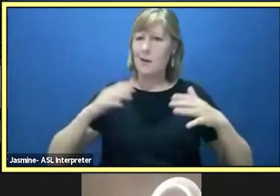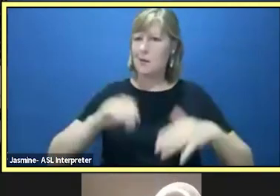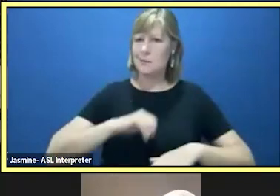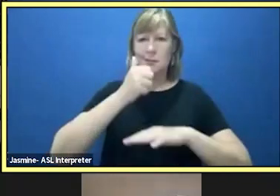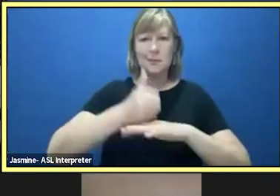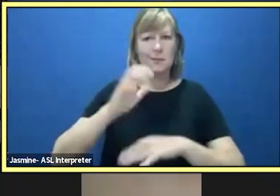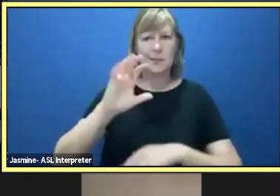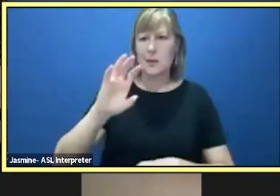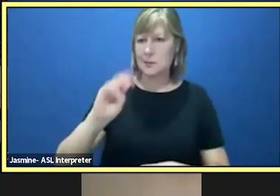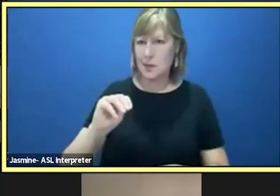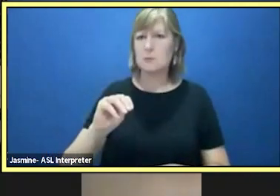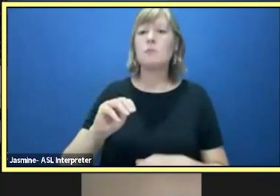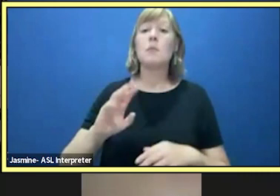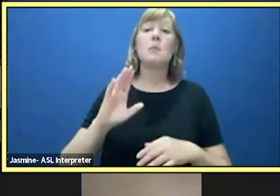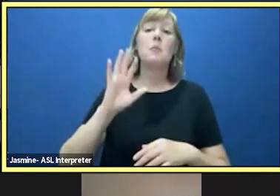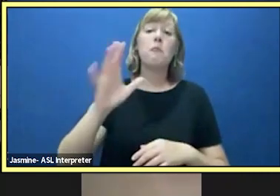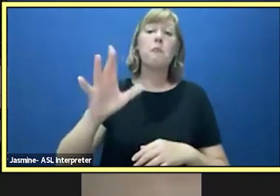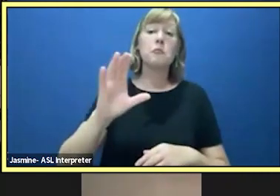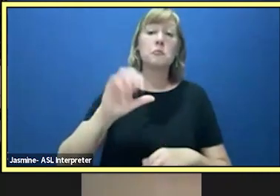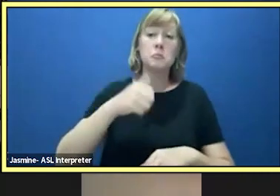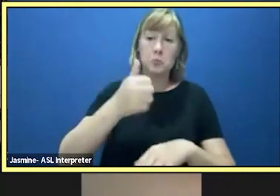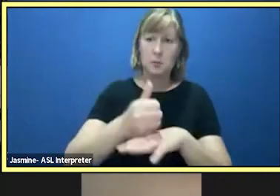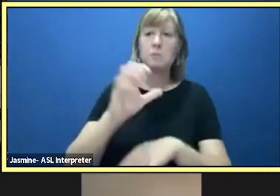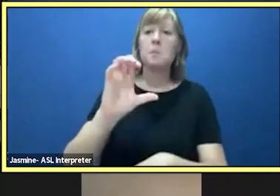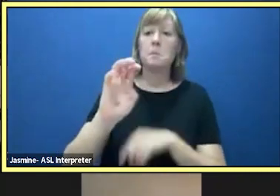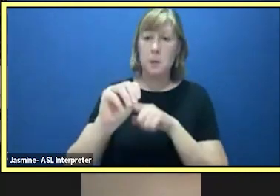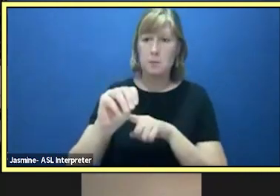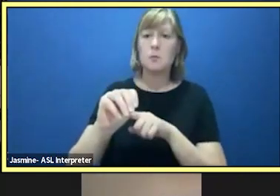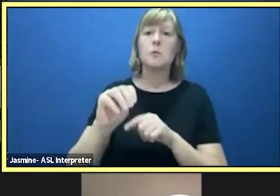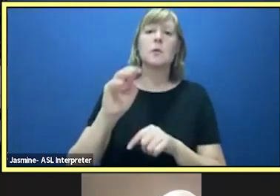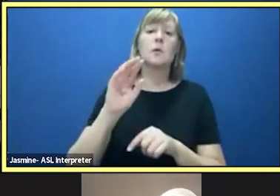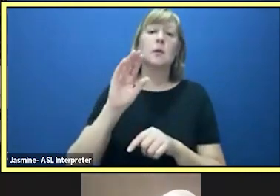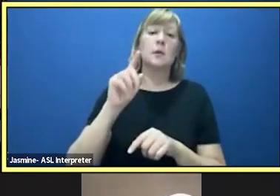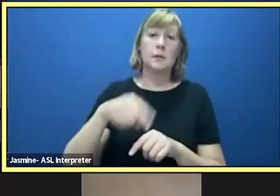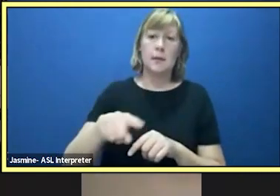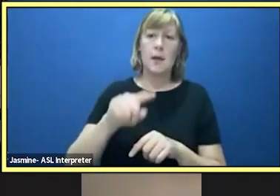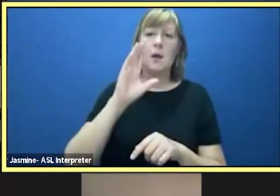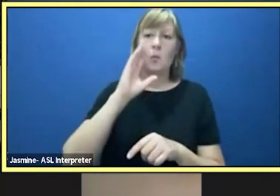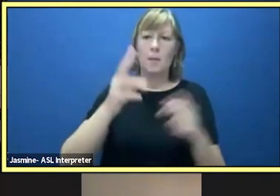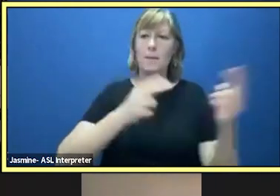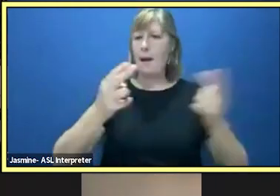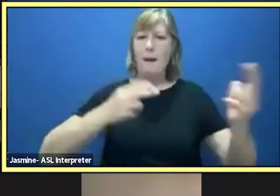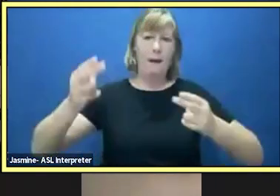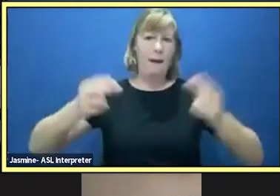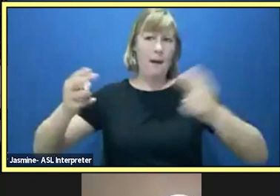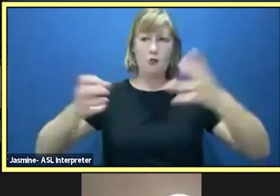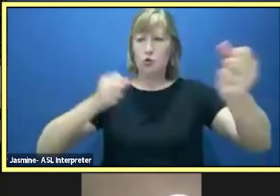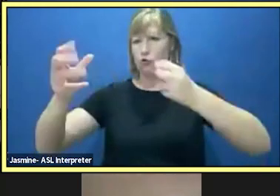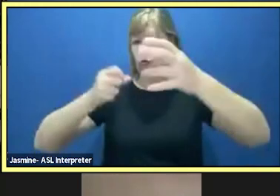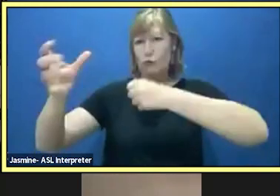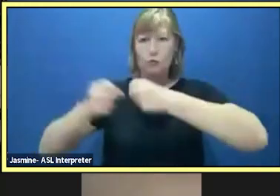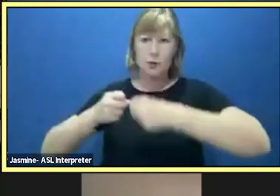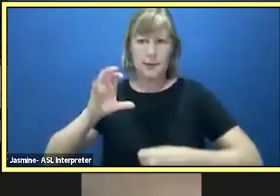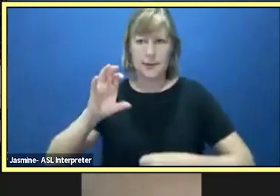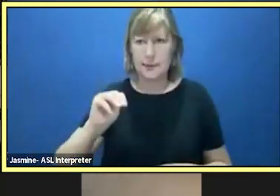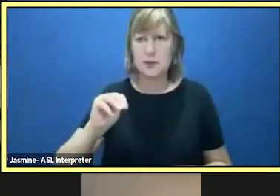then they will be recruiting and hiring case managers. And so then we would encourage those